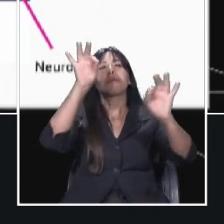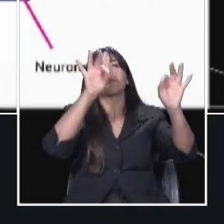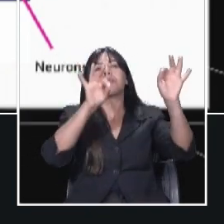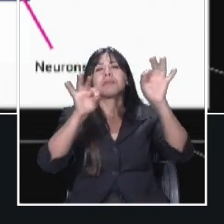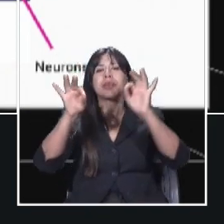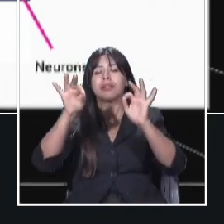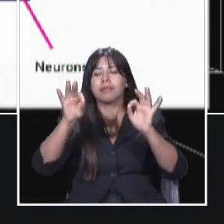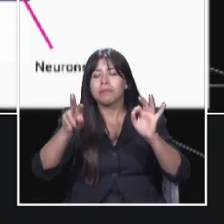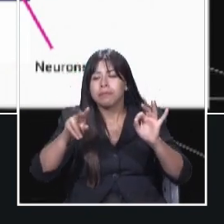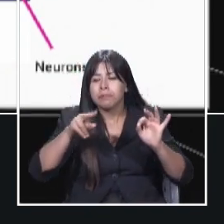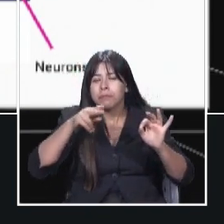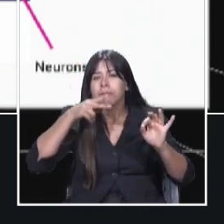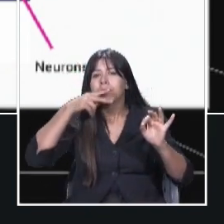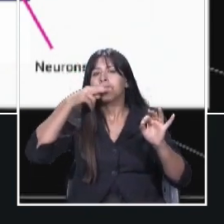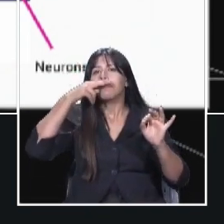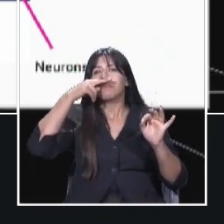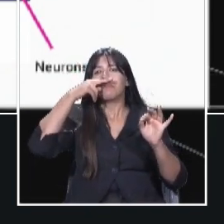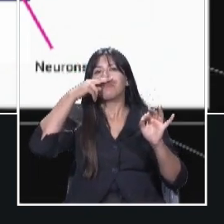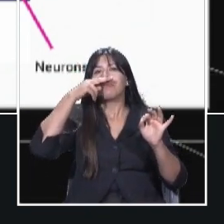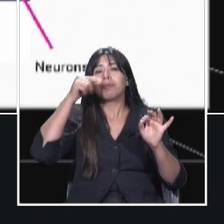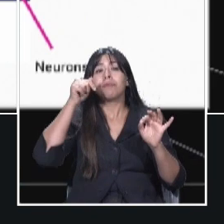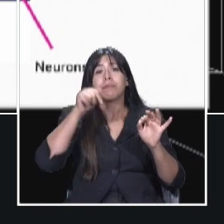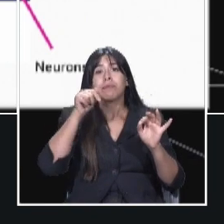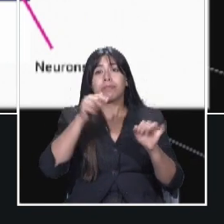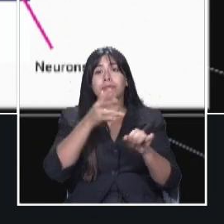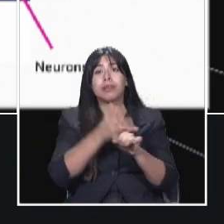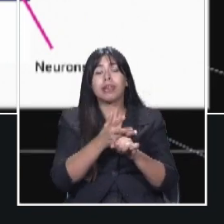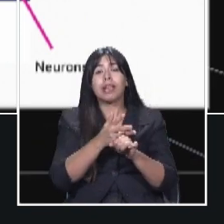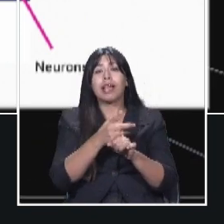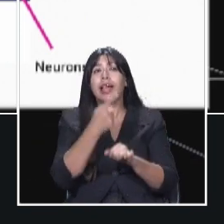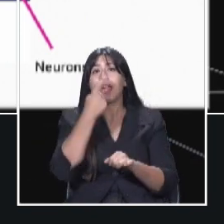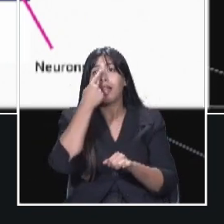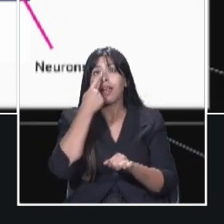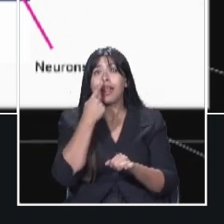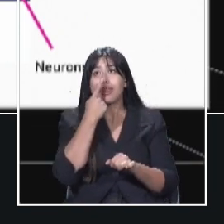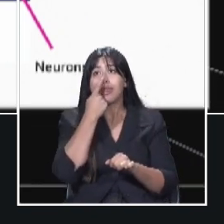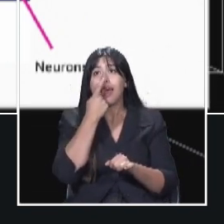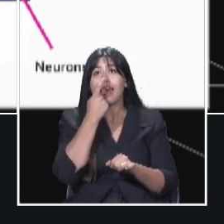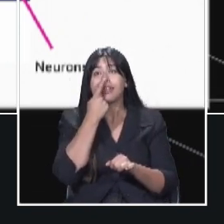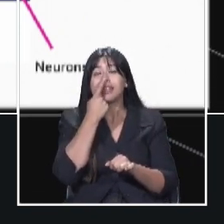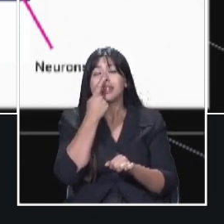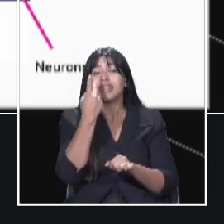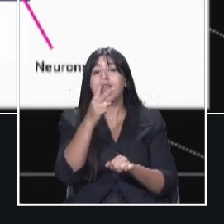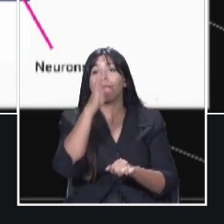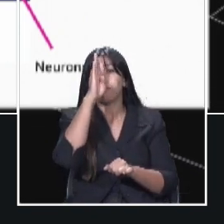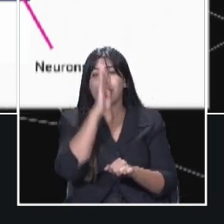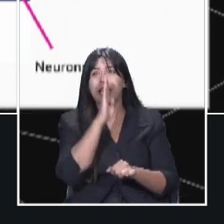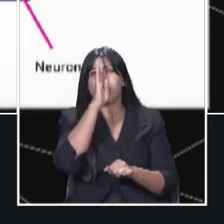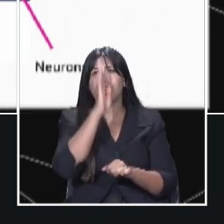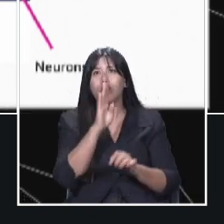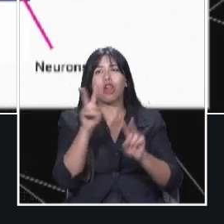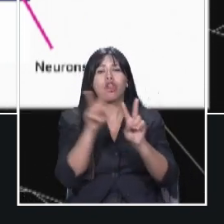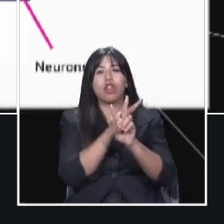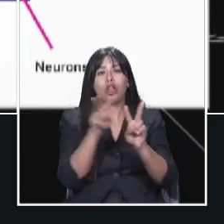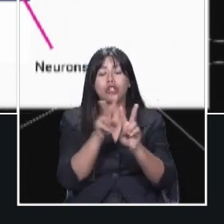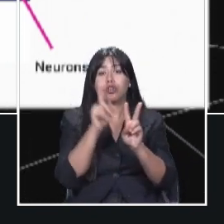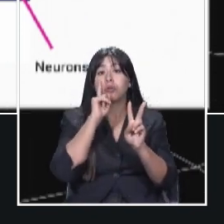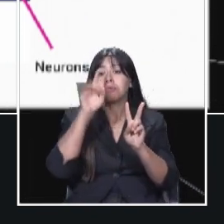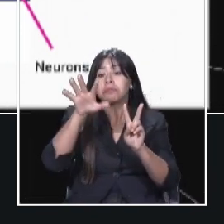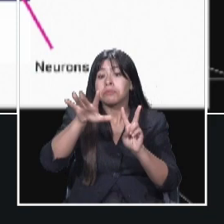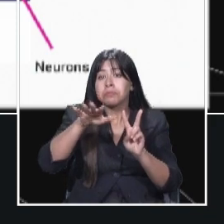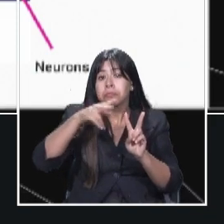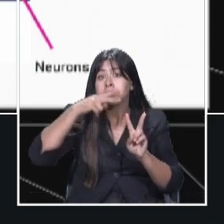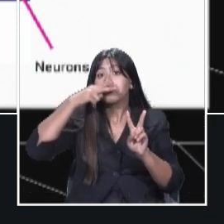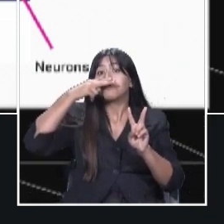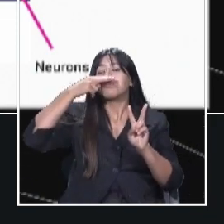dog's nose. The dog's nose serves two functions. One function, it collects the air goes inside, yeah?